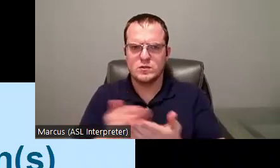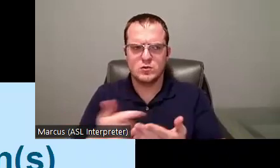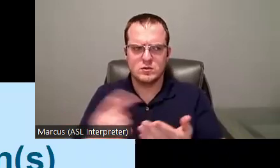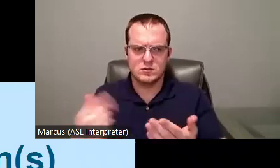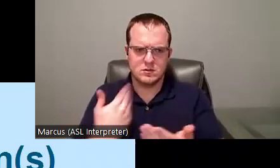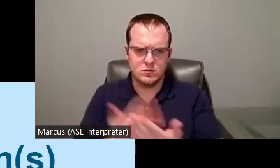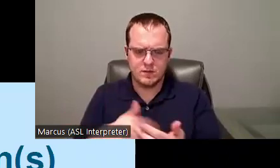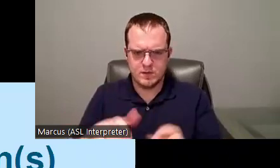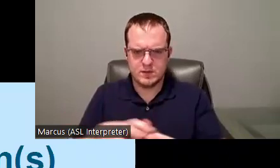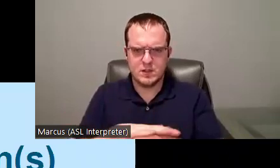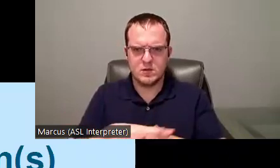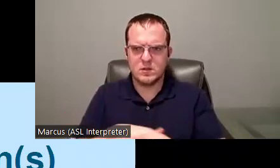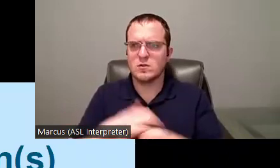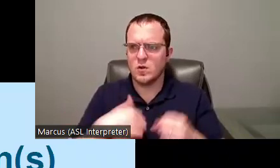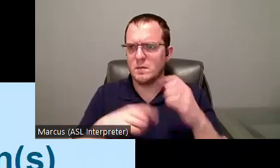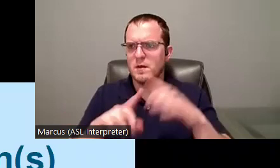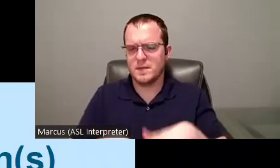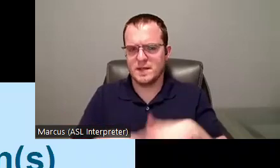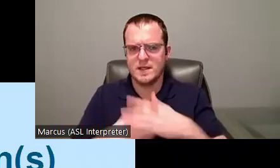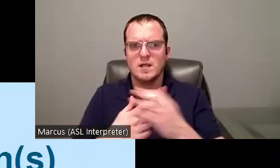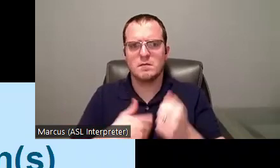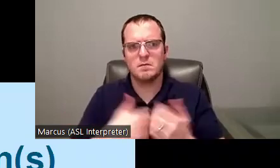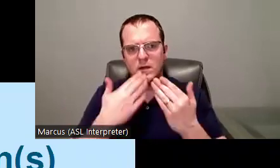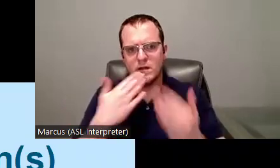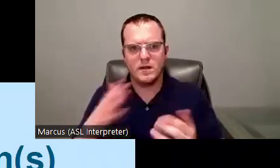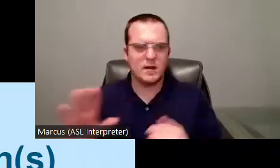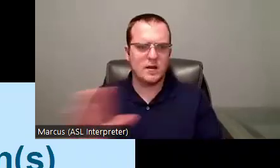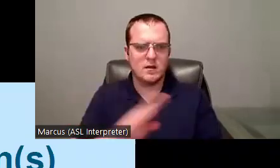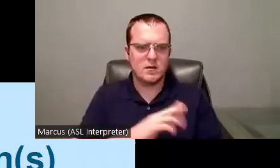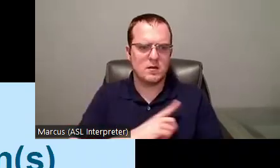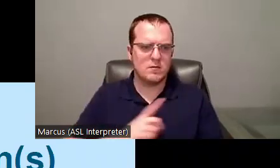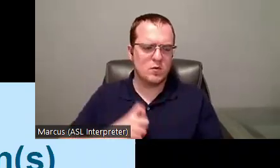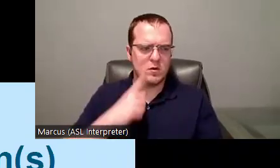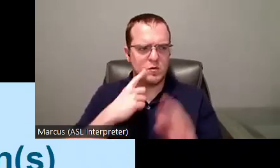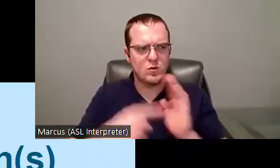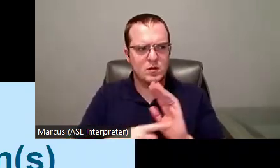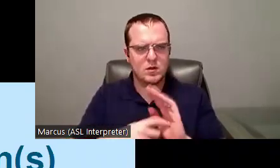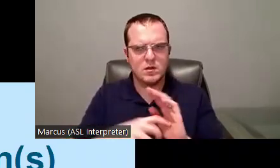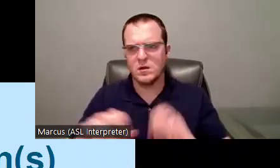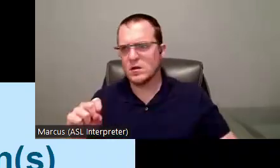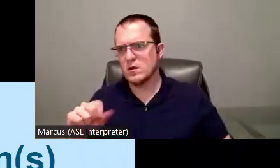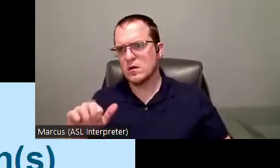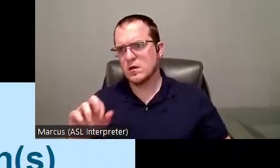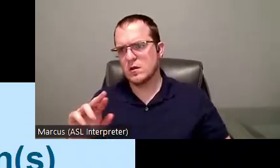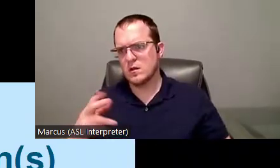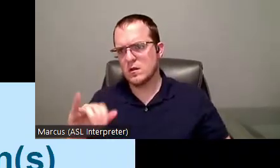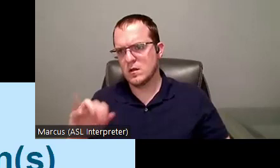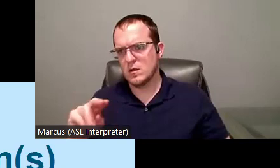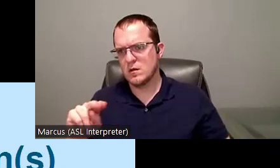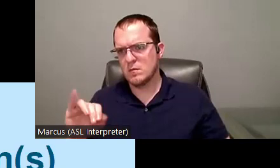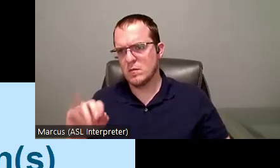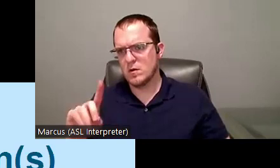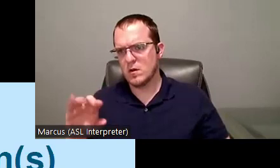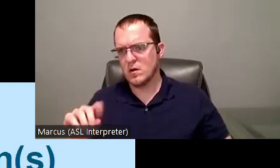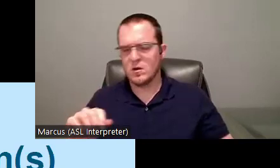area. And so I'll begin by thanking our fellow board member, Representative Sarah Innamorato, for her leadership at the state level